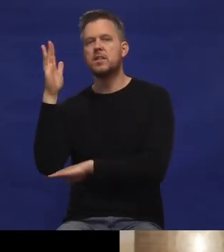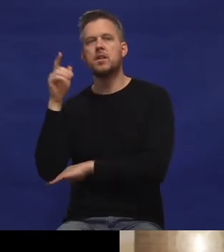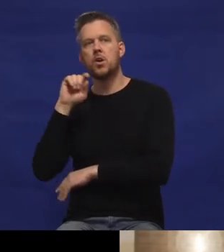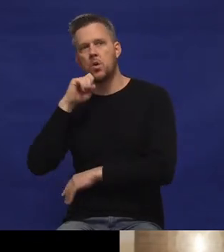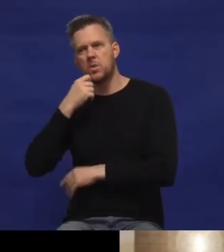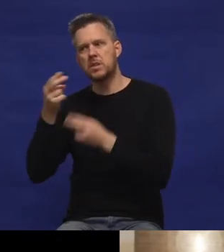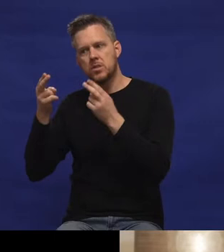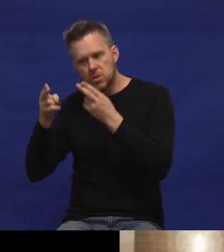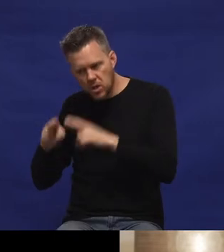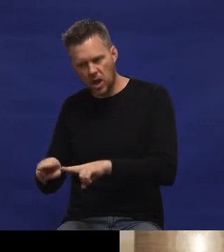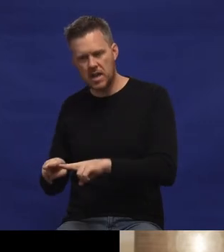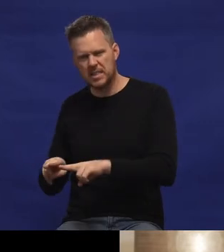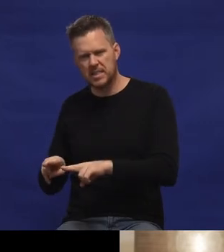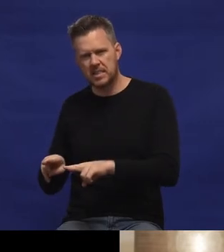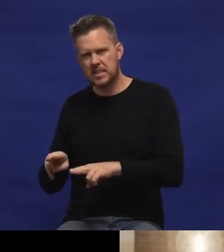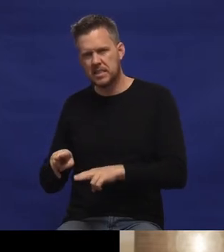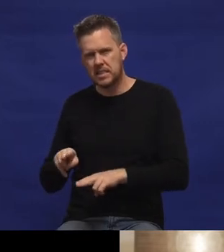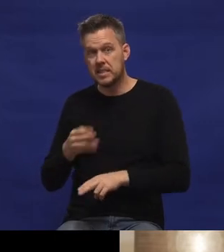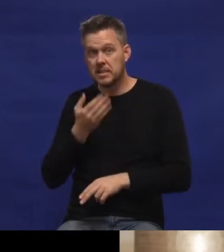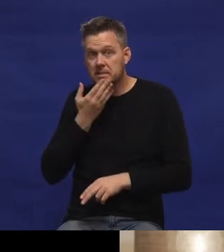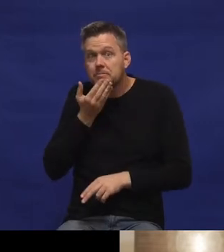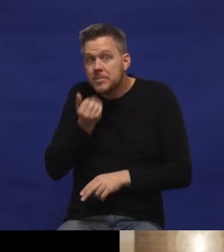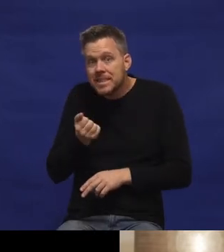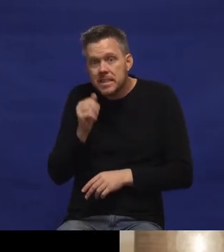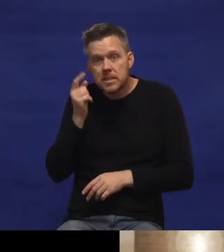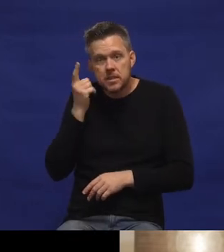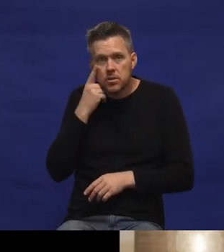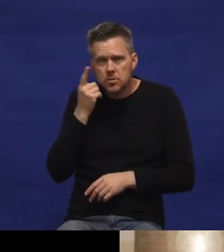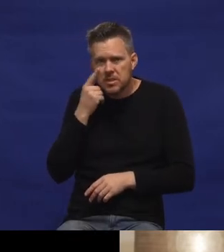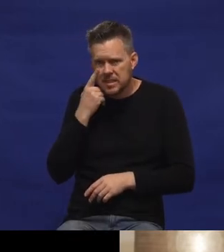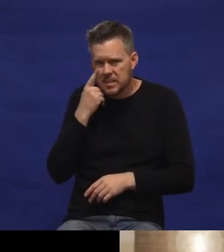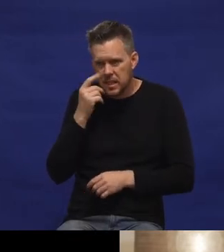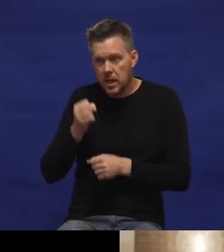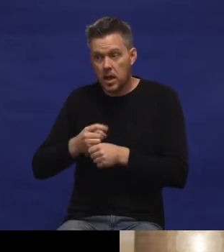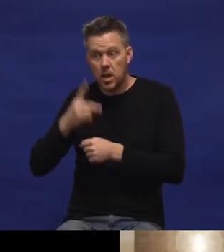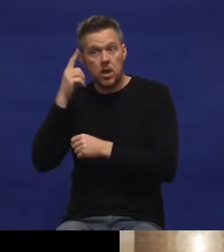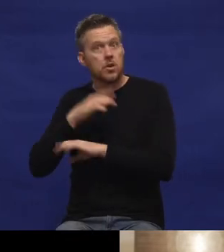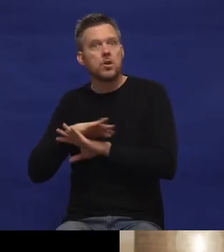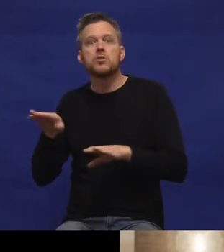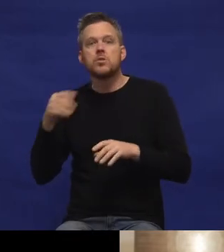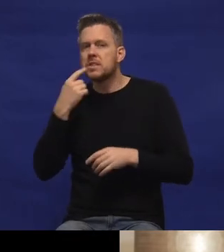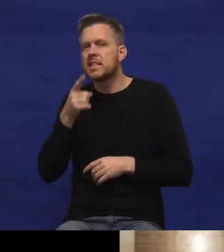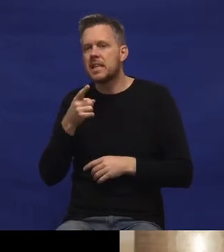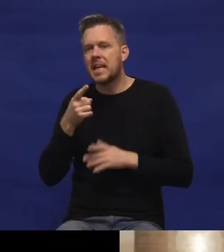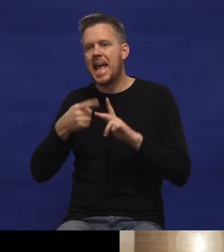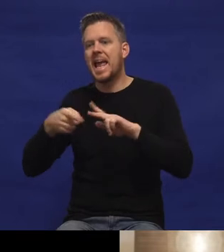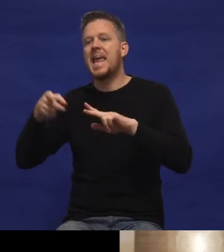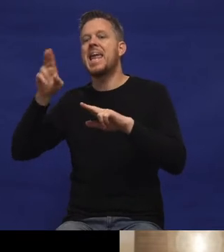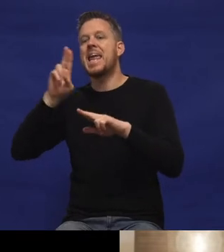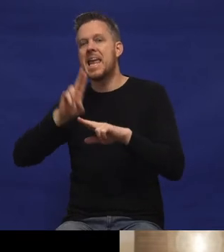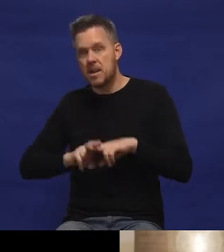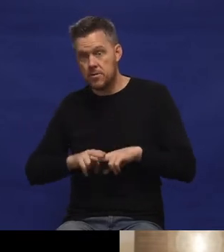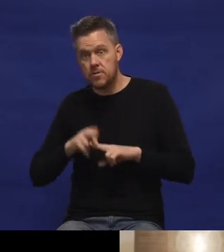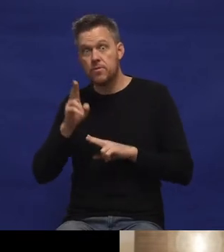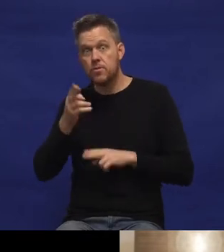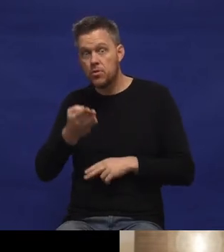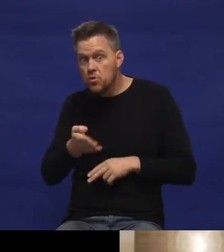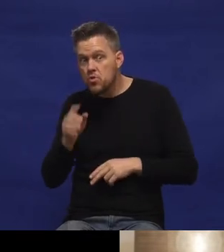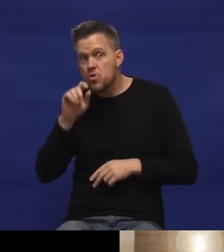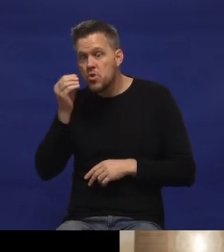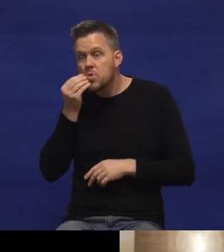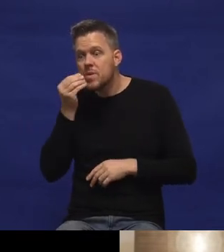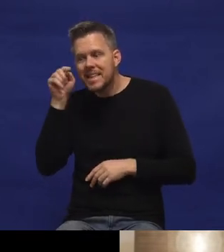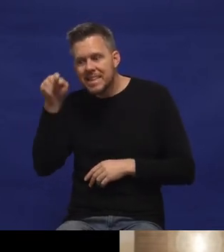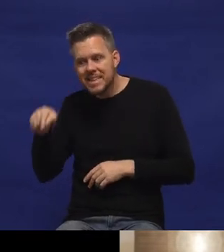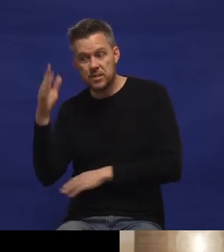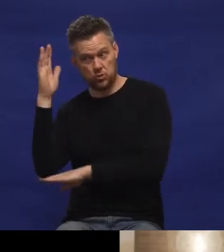you'll die. Please note, God did not say, if you eat of this tree, you'll